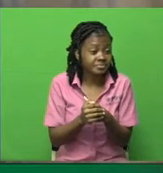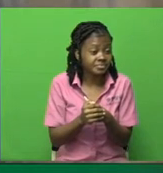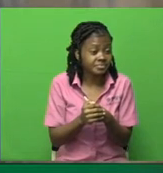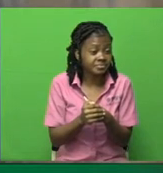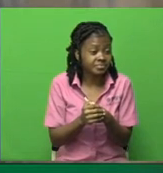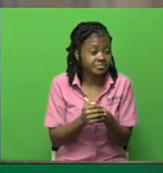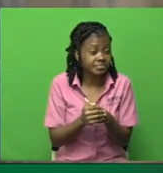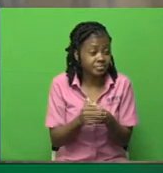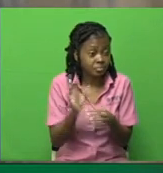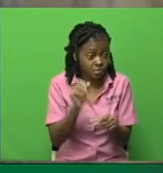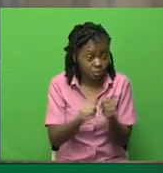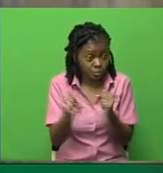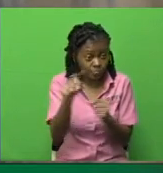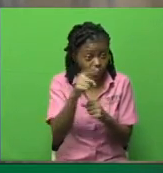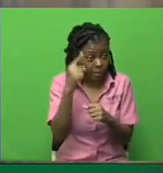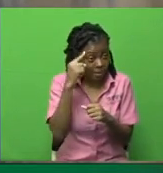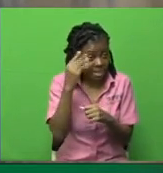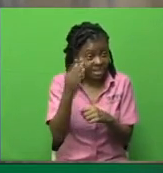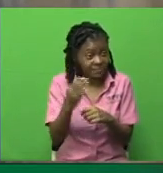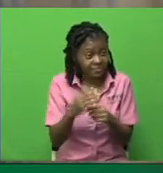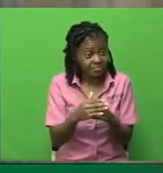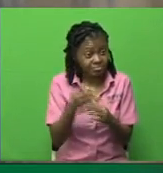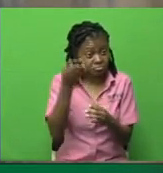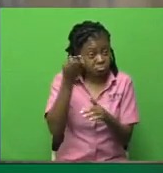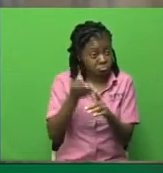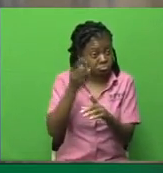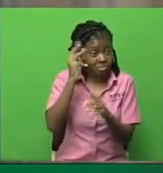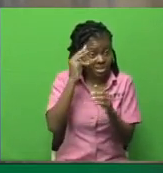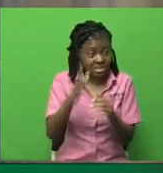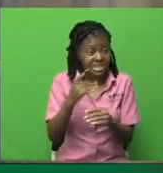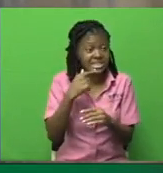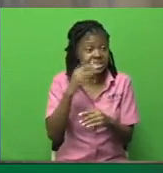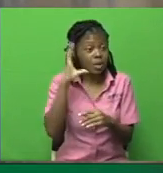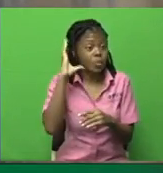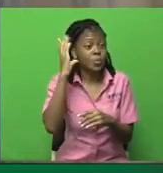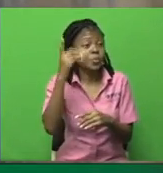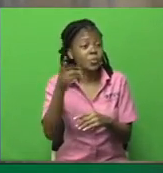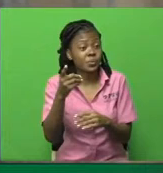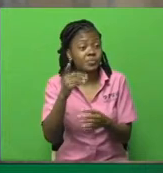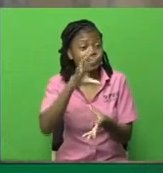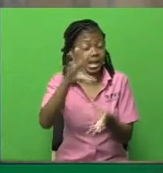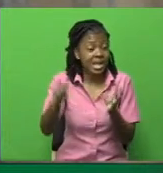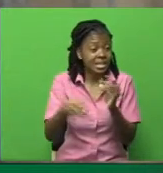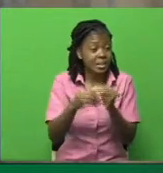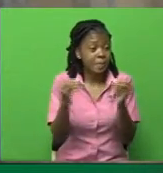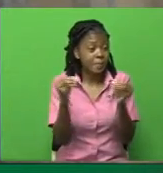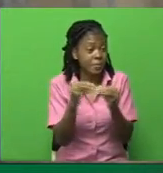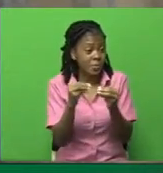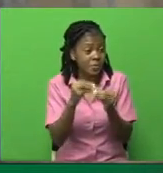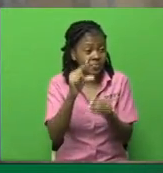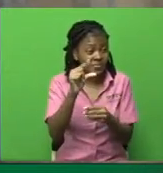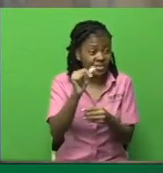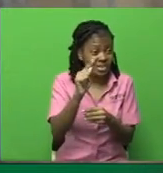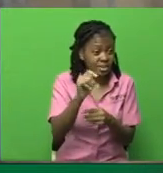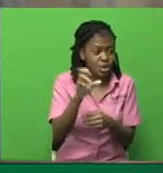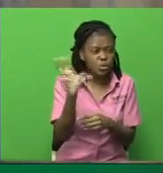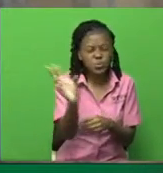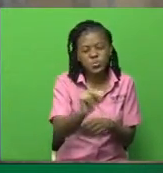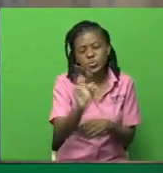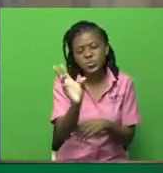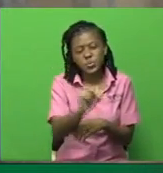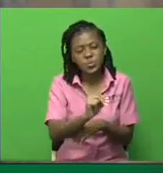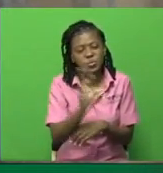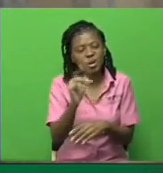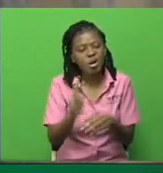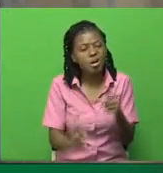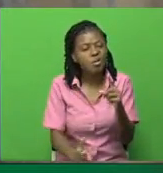can we believe you do we believe this minister is going to expand that gate no they've shut the gate and so many young people not just